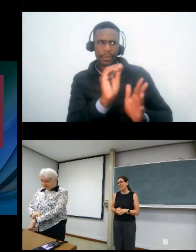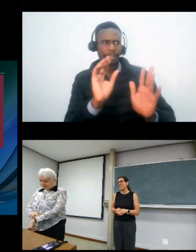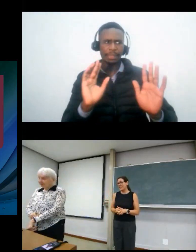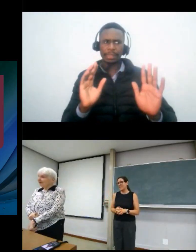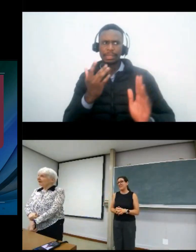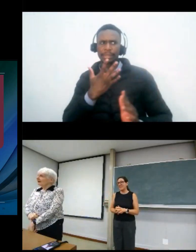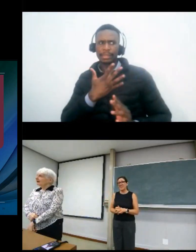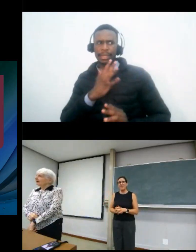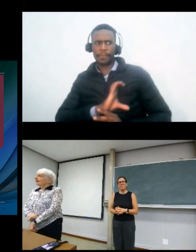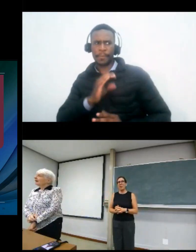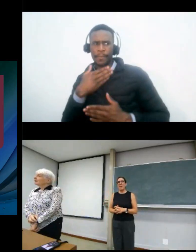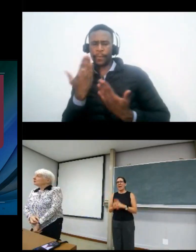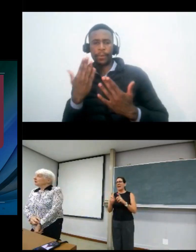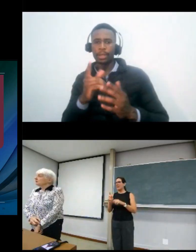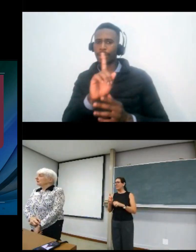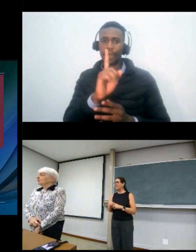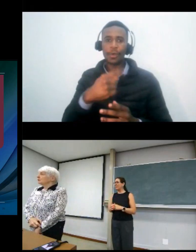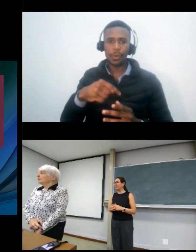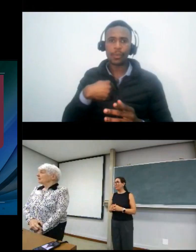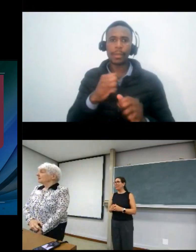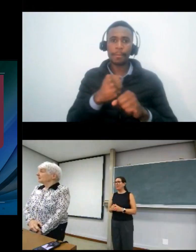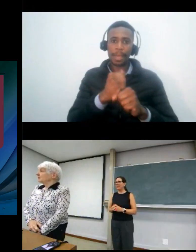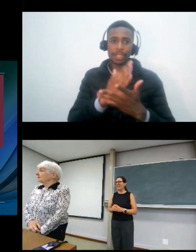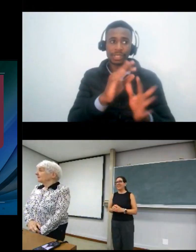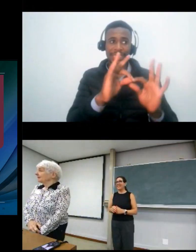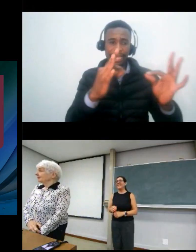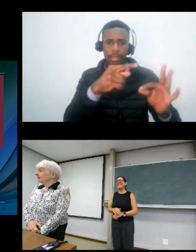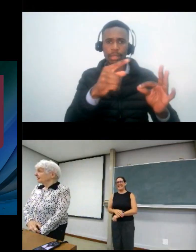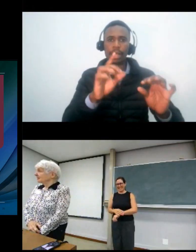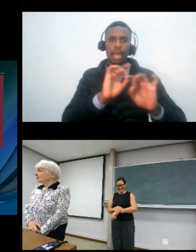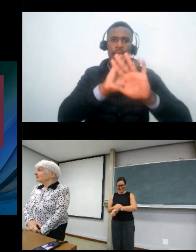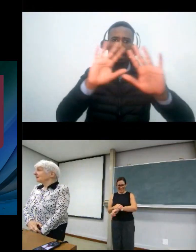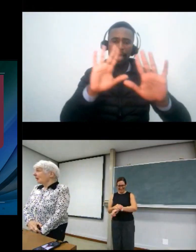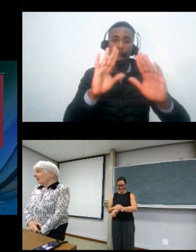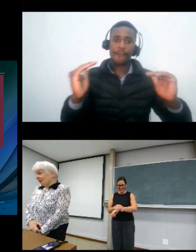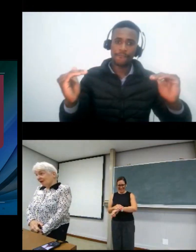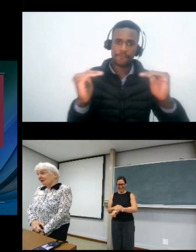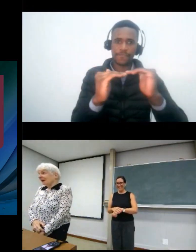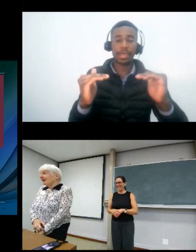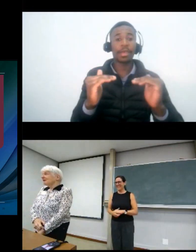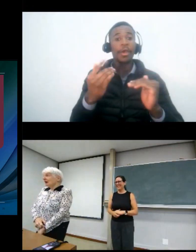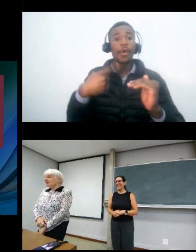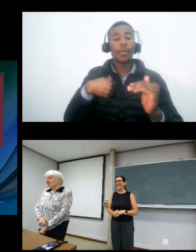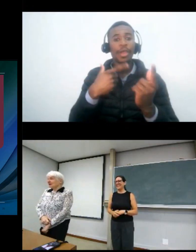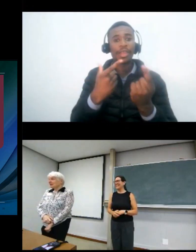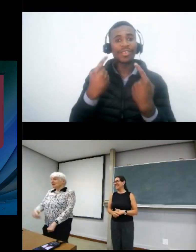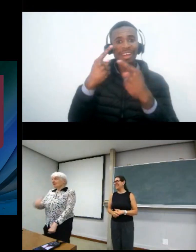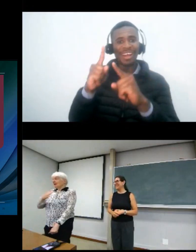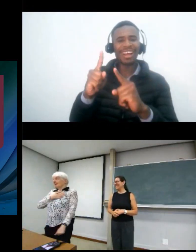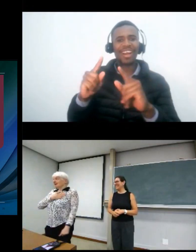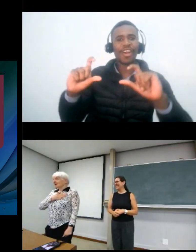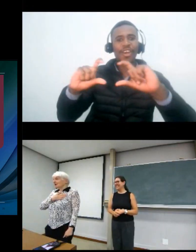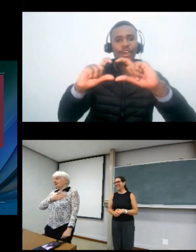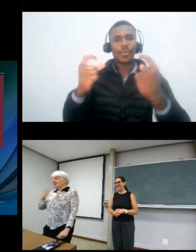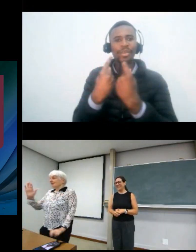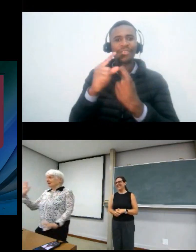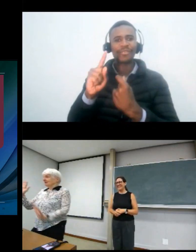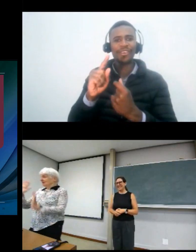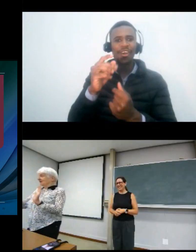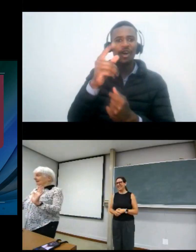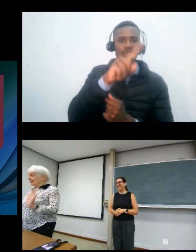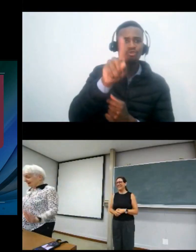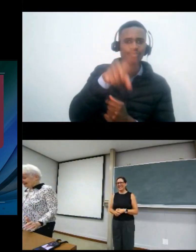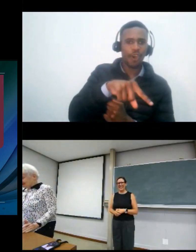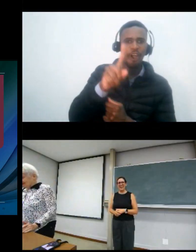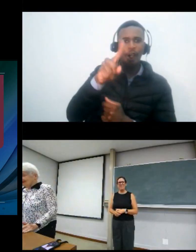content of that sentence. And we have to get through the ethics committee, so we have to actually, hand on heart